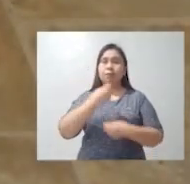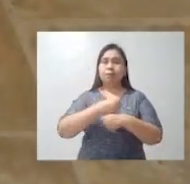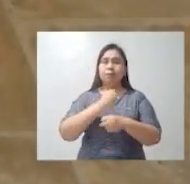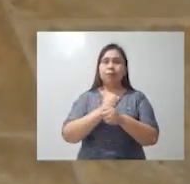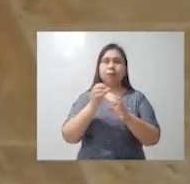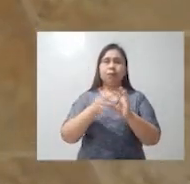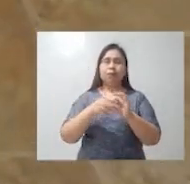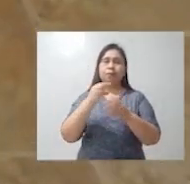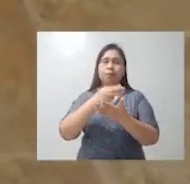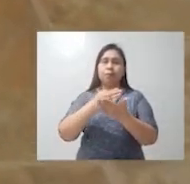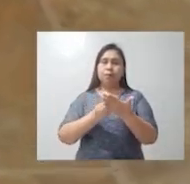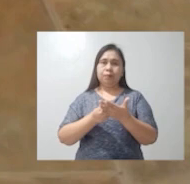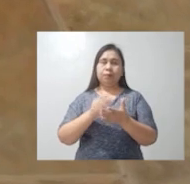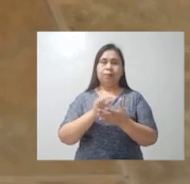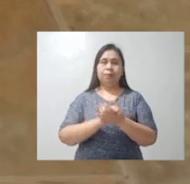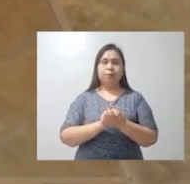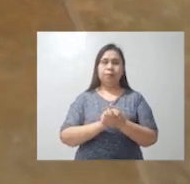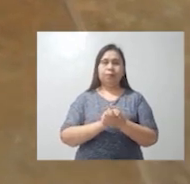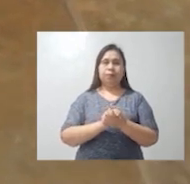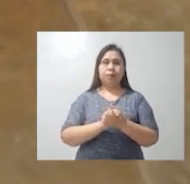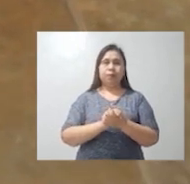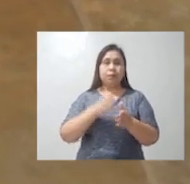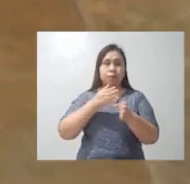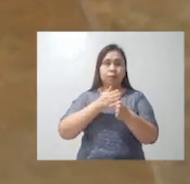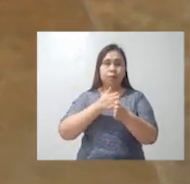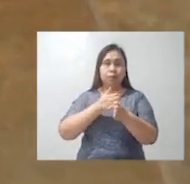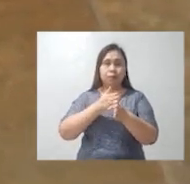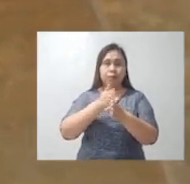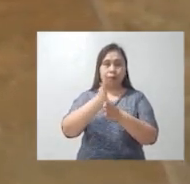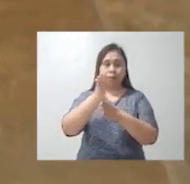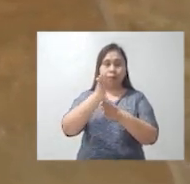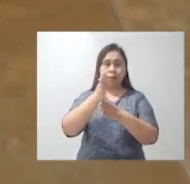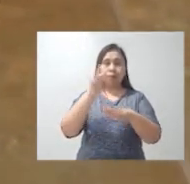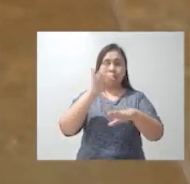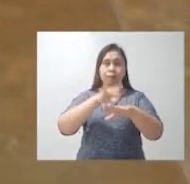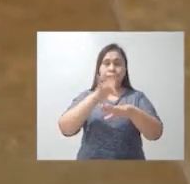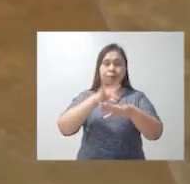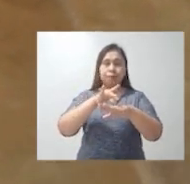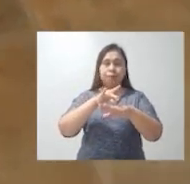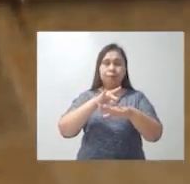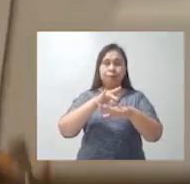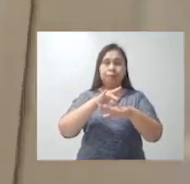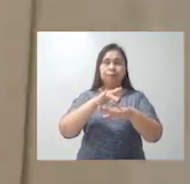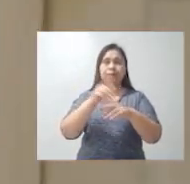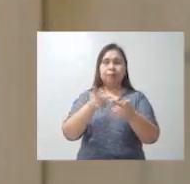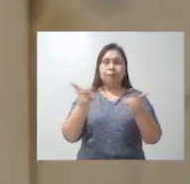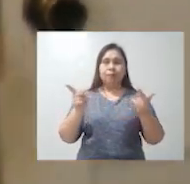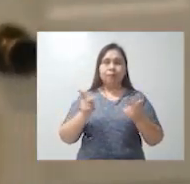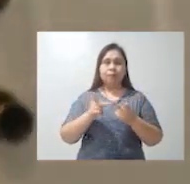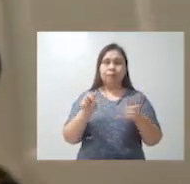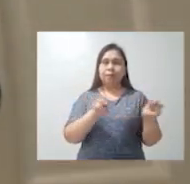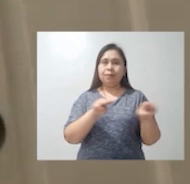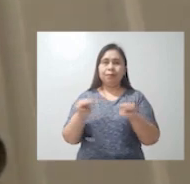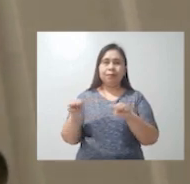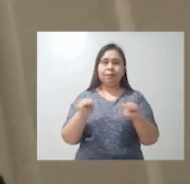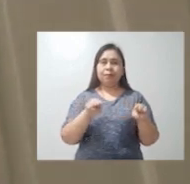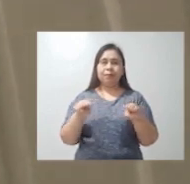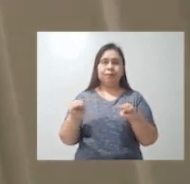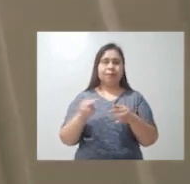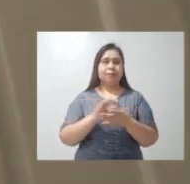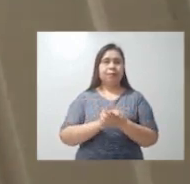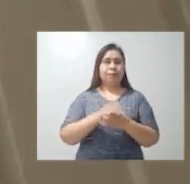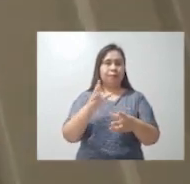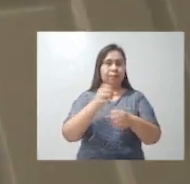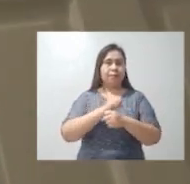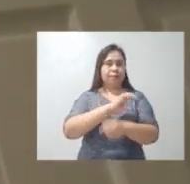Correct, molecules. Those that are directly touching the flame jiggle and wiggle faster as the flame imparts energy on